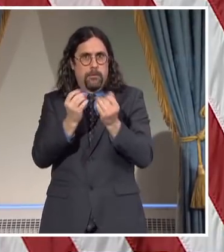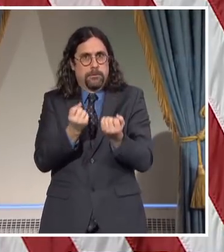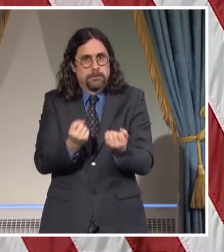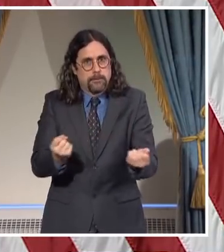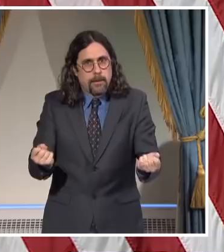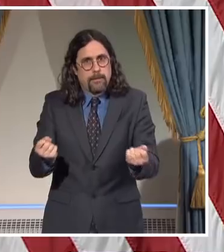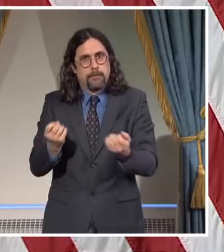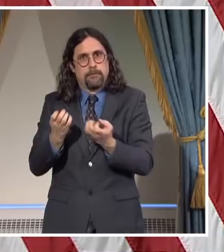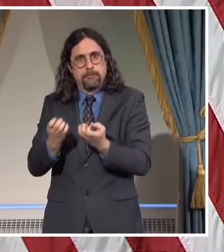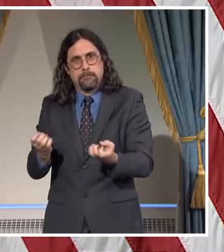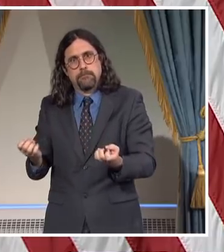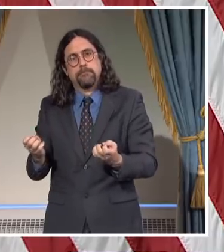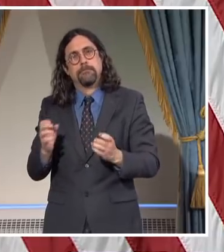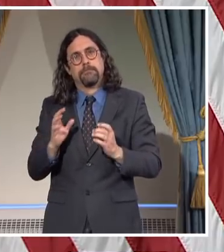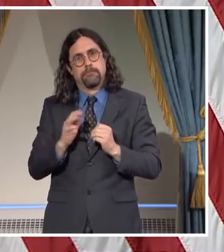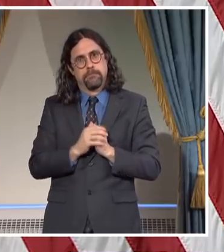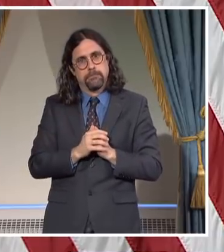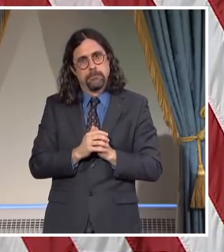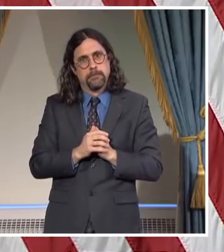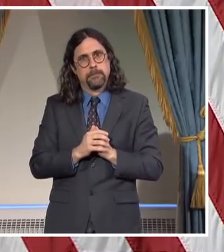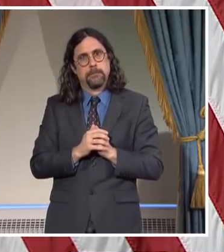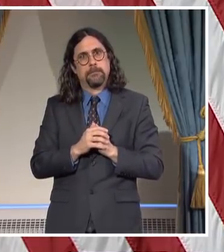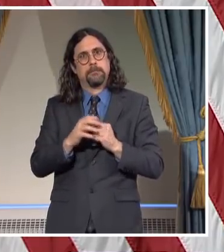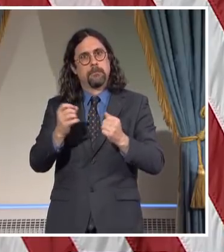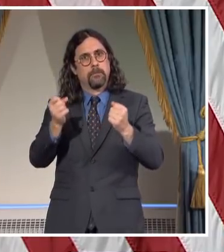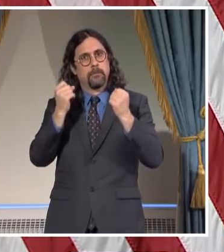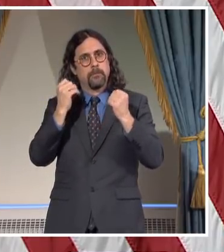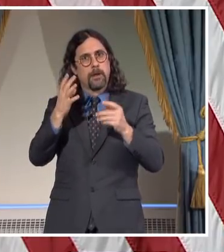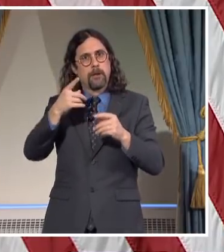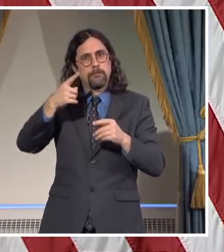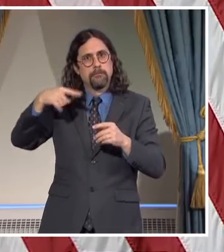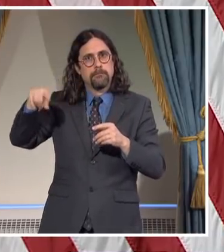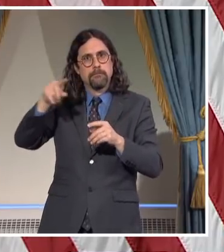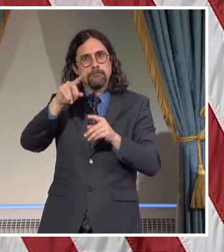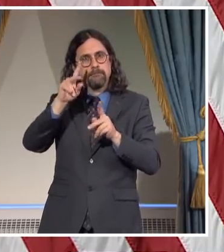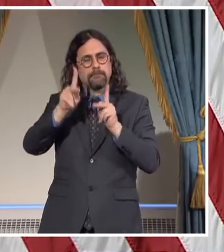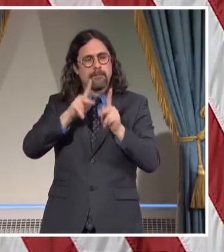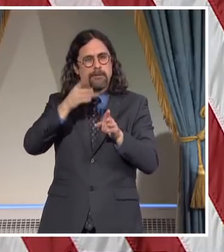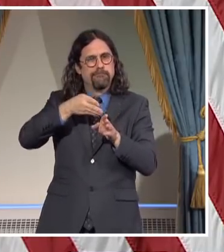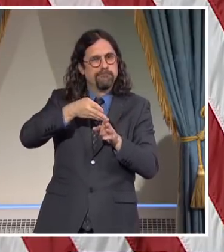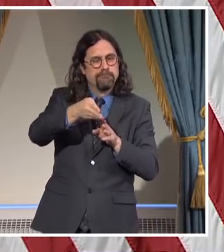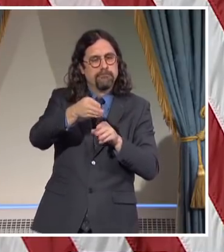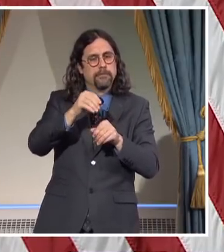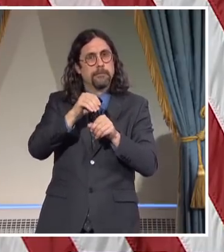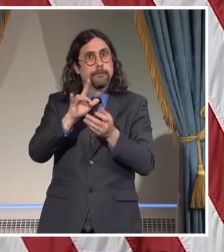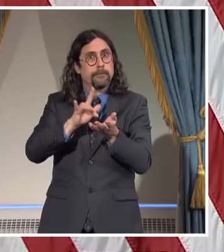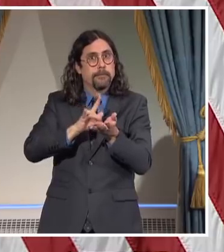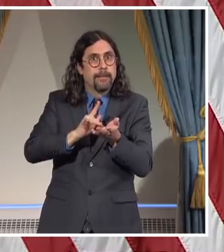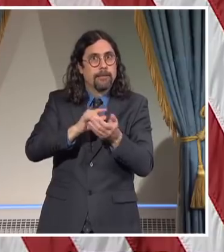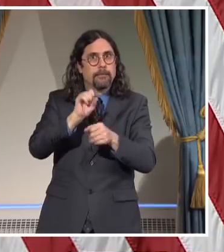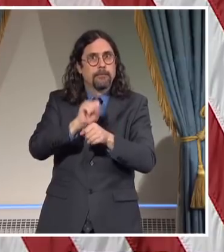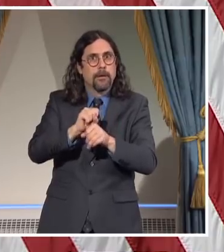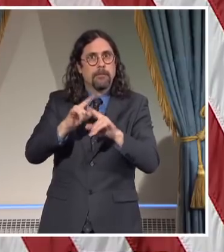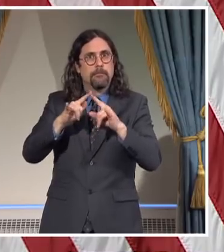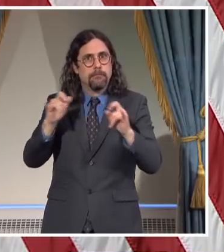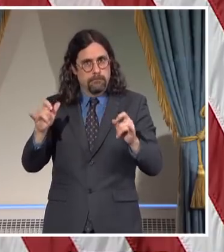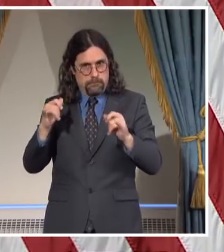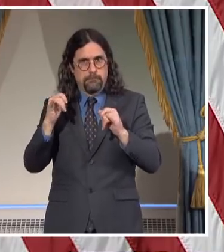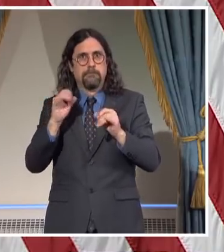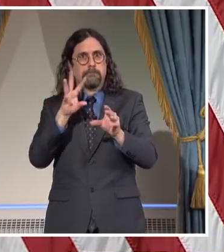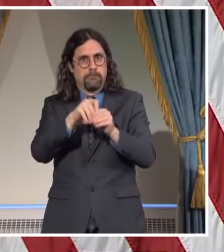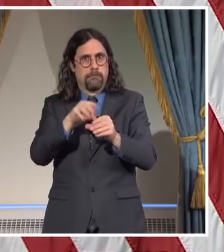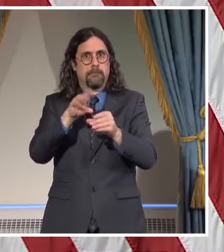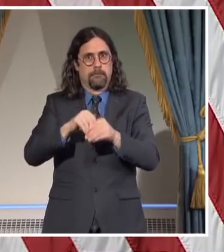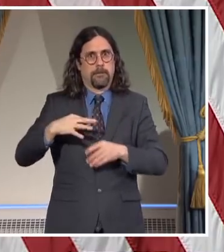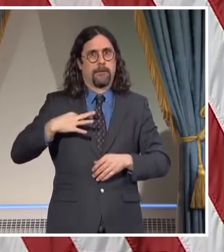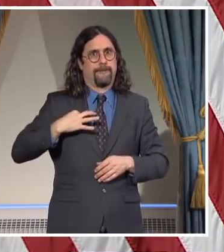what we need them to do, and others who are joining. And we have the beds we need. That is the case today. That's the projection for this week